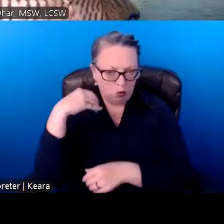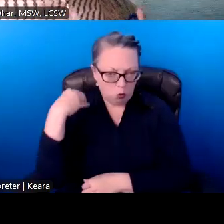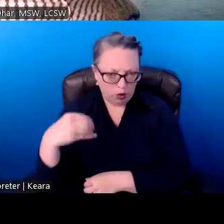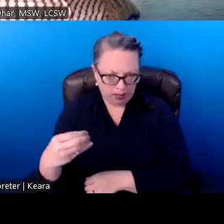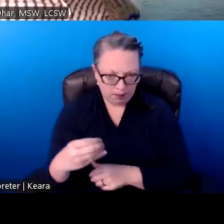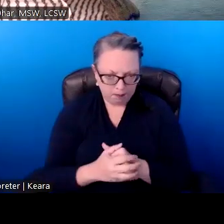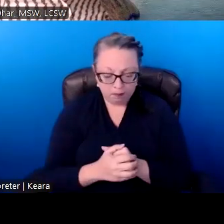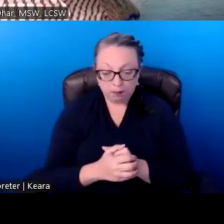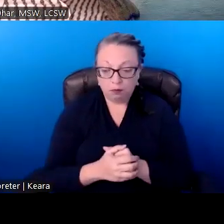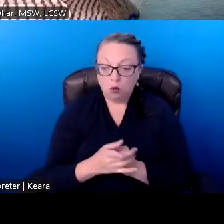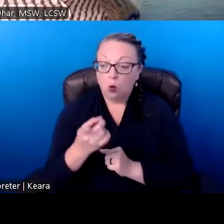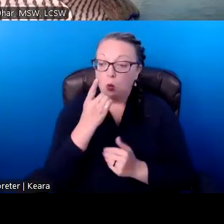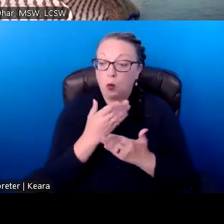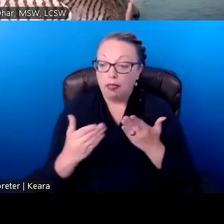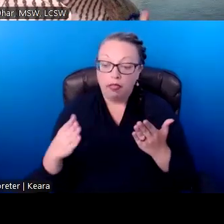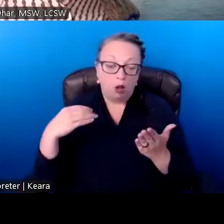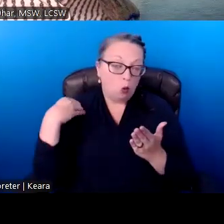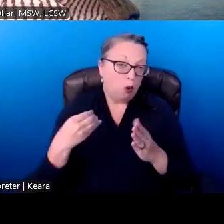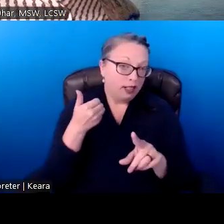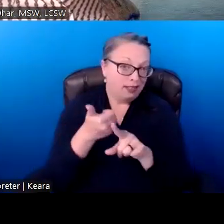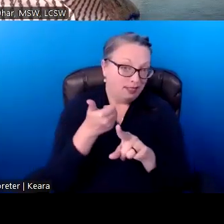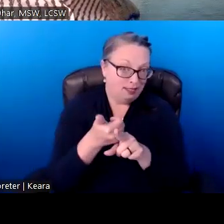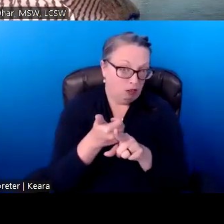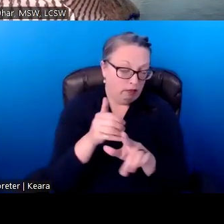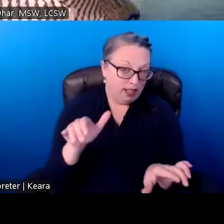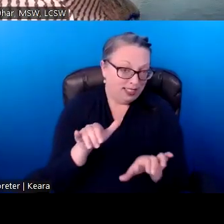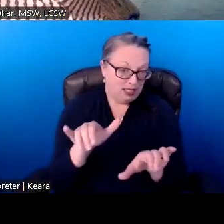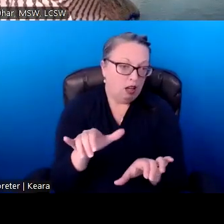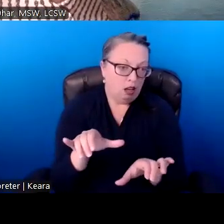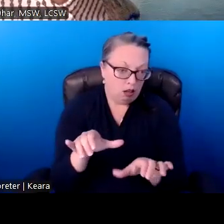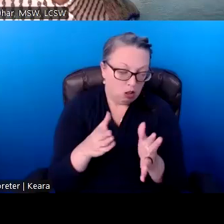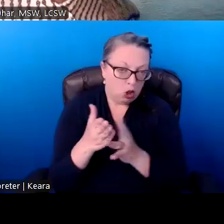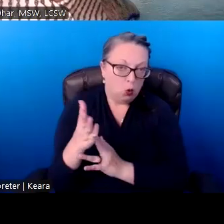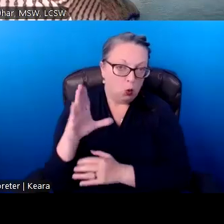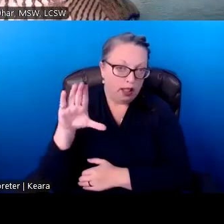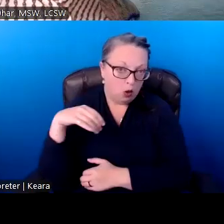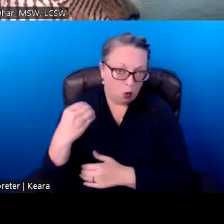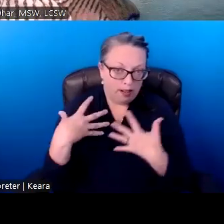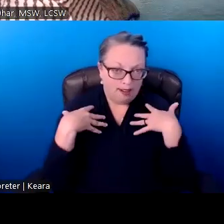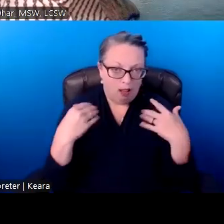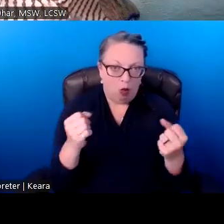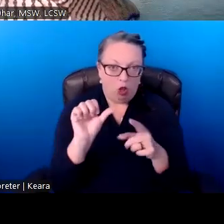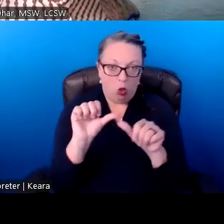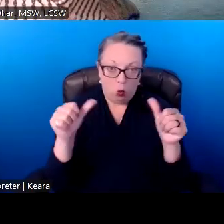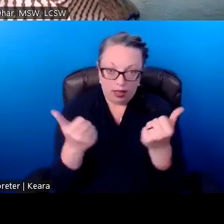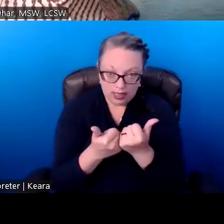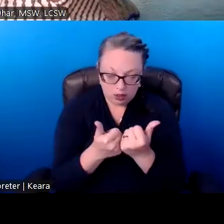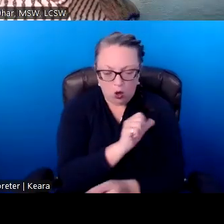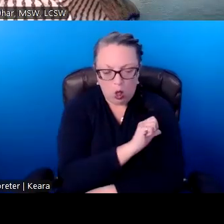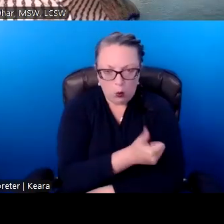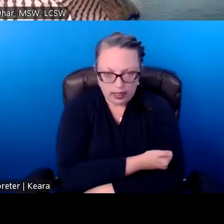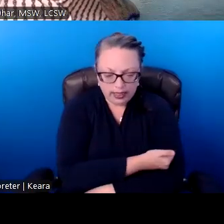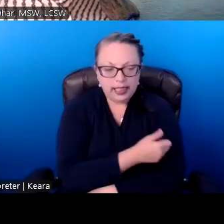The one thing that Oregon has done through the Oregon Health Authority is the creation of the Older